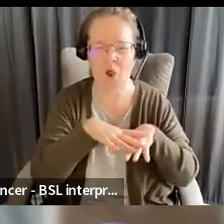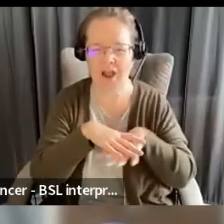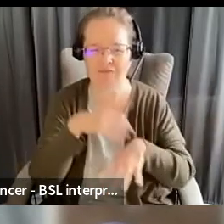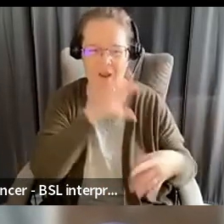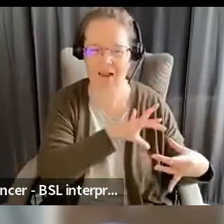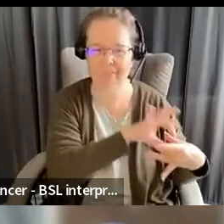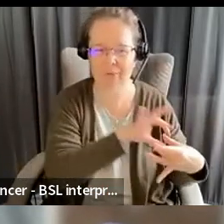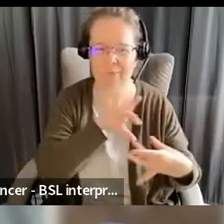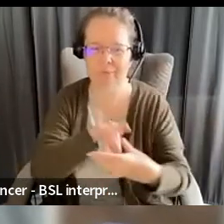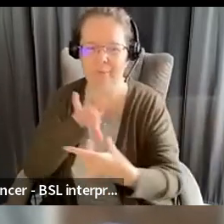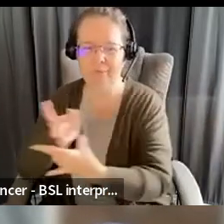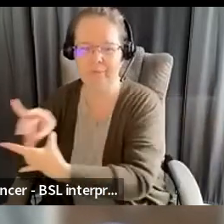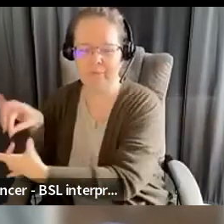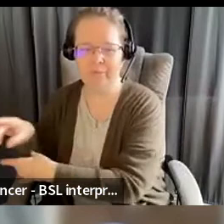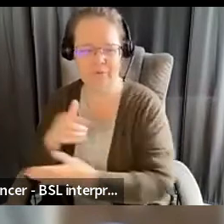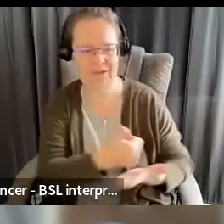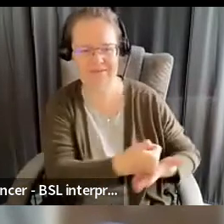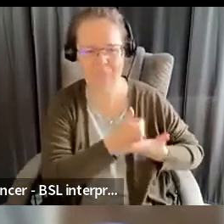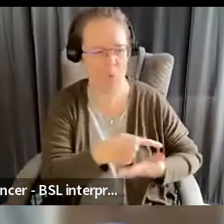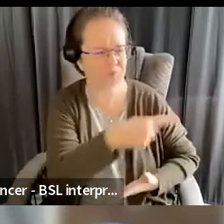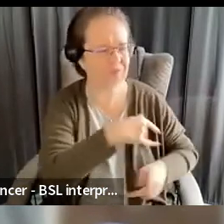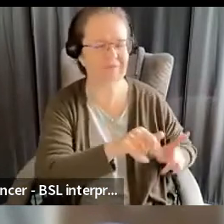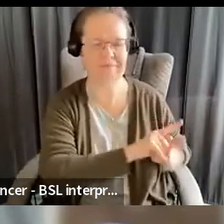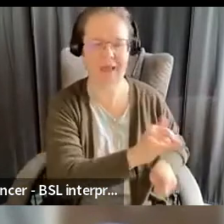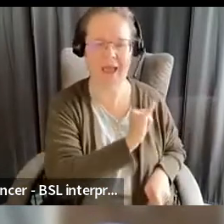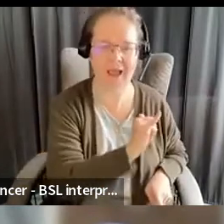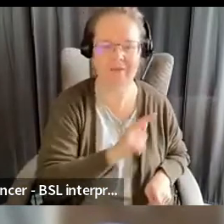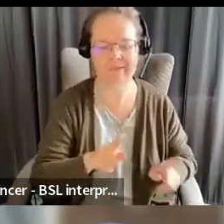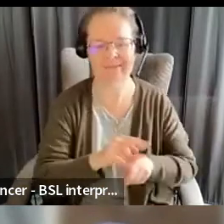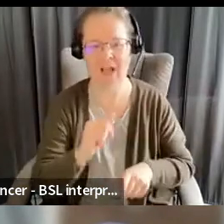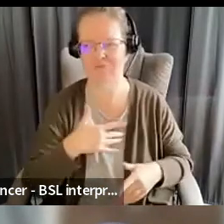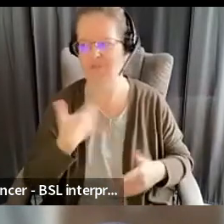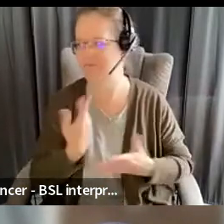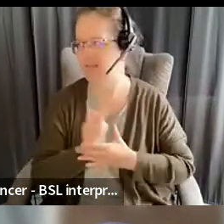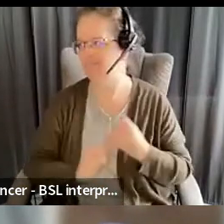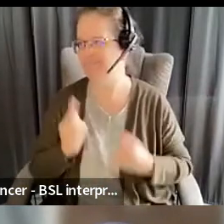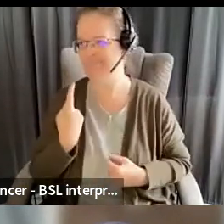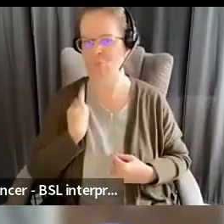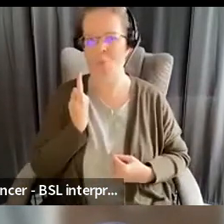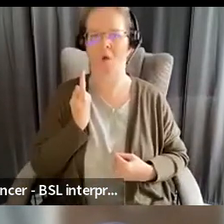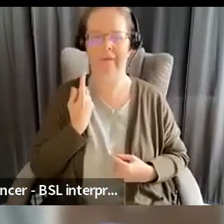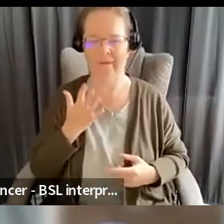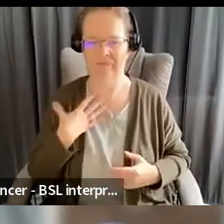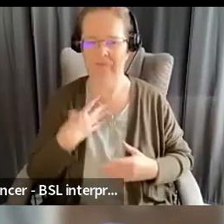and get that support and meet like-minded people that are there, so they don't feel isolated. And it's so important. And